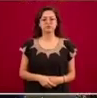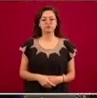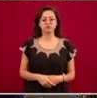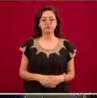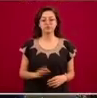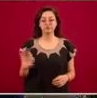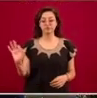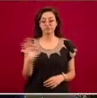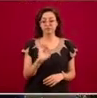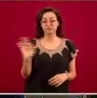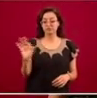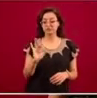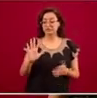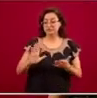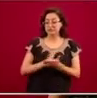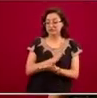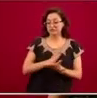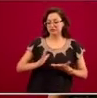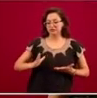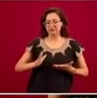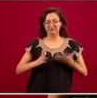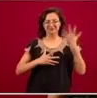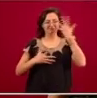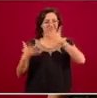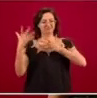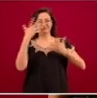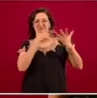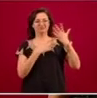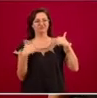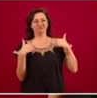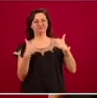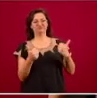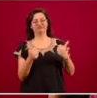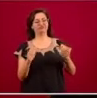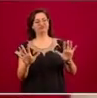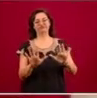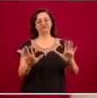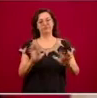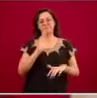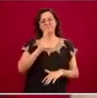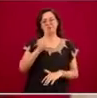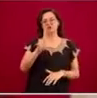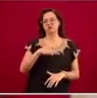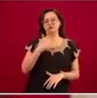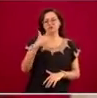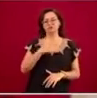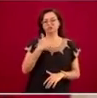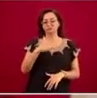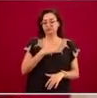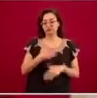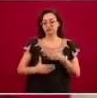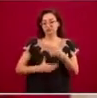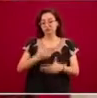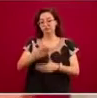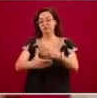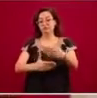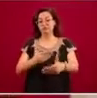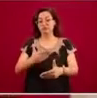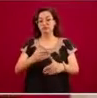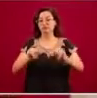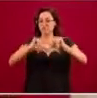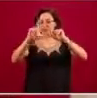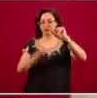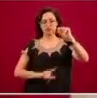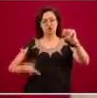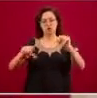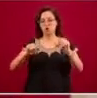other, and if we had this selective process of regionalizing entering phase 3, this could be confusing for the